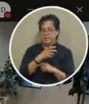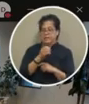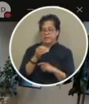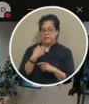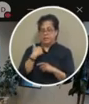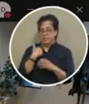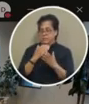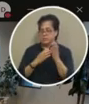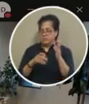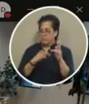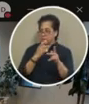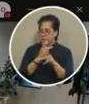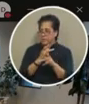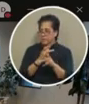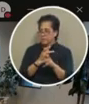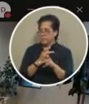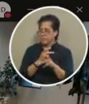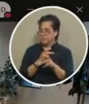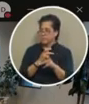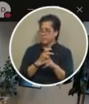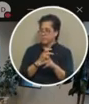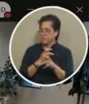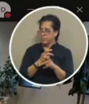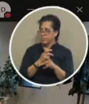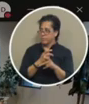having some kind of